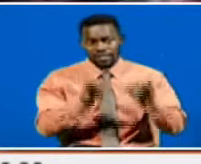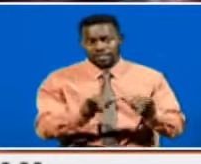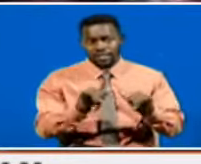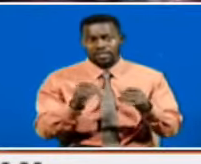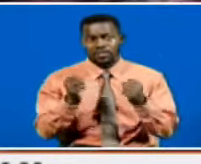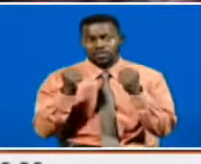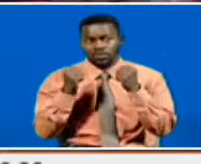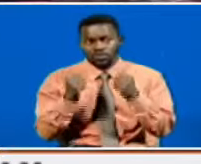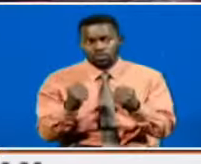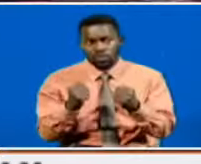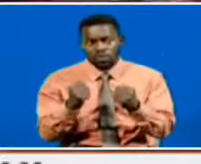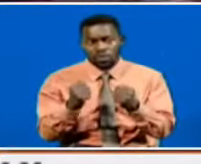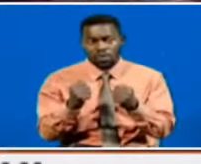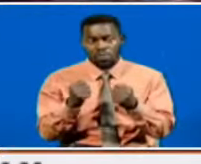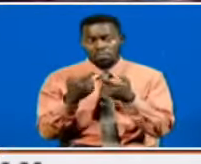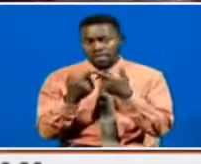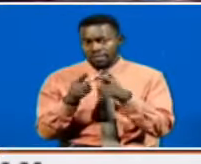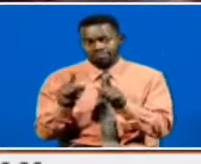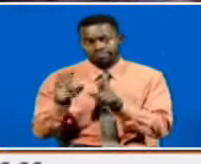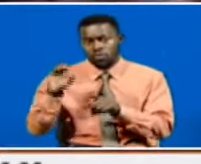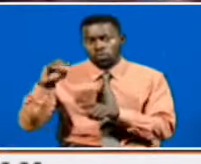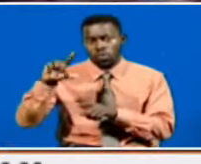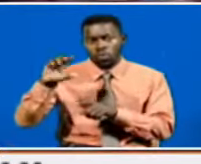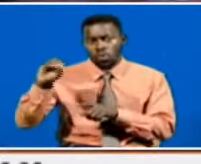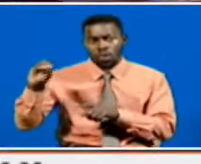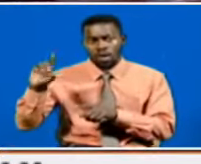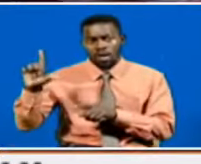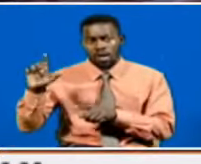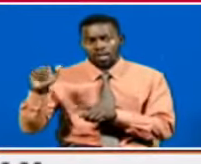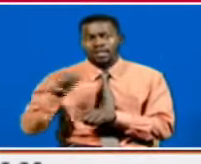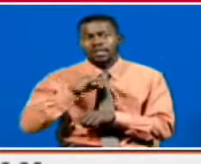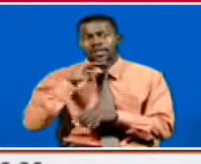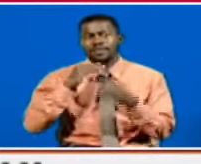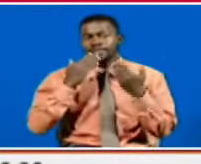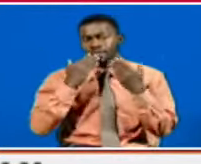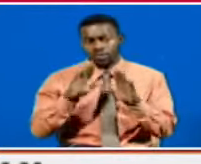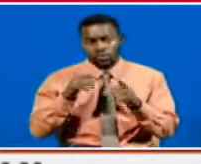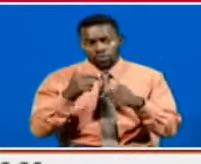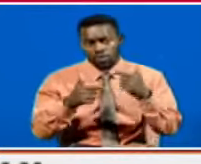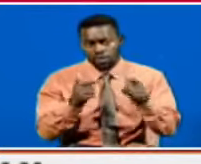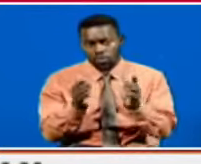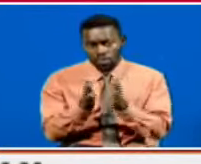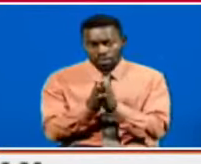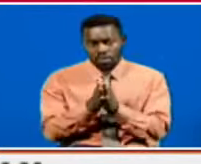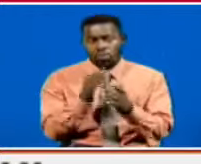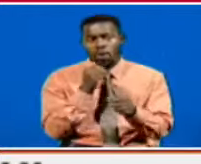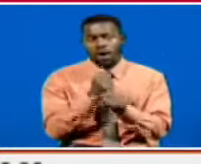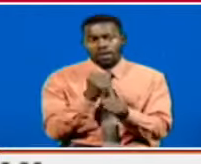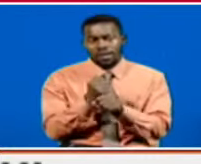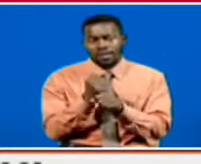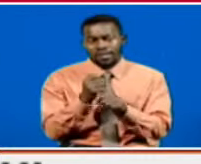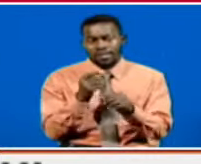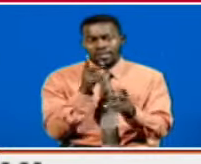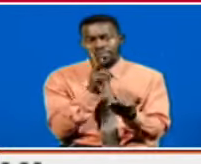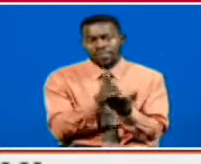strong despite the loss. We are continuing with our duties of securing our